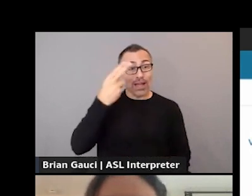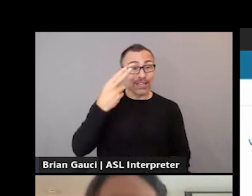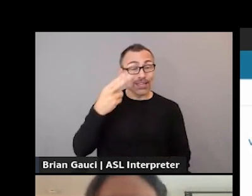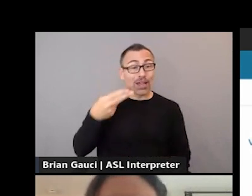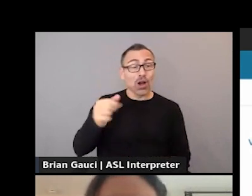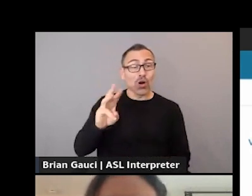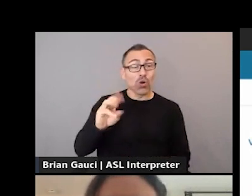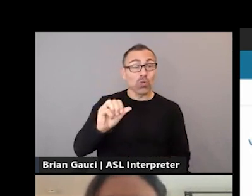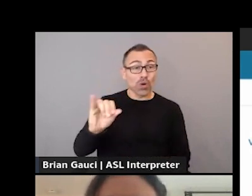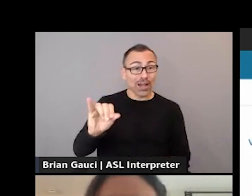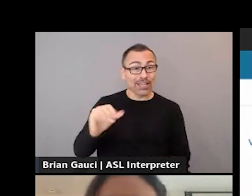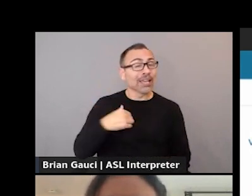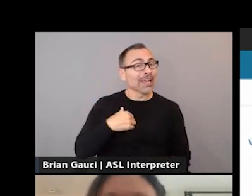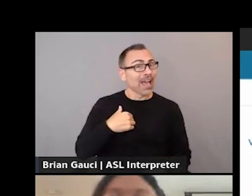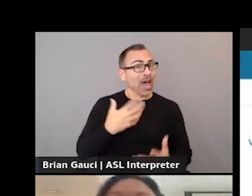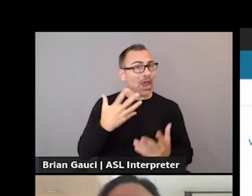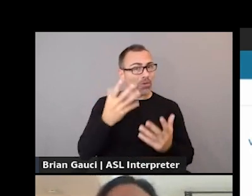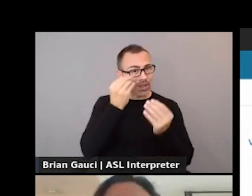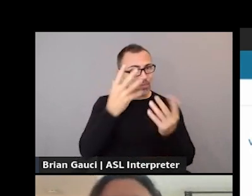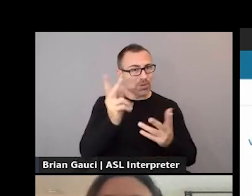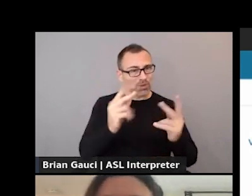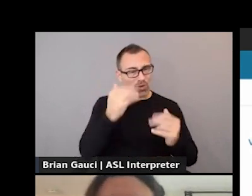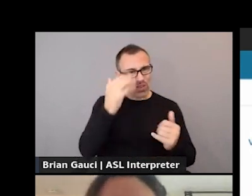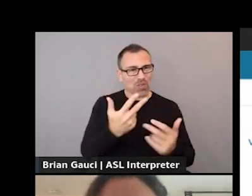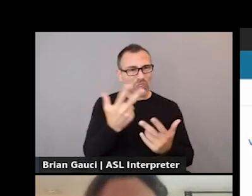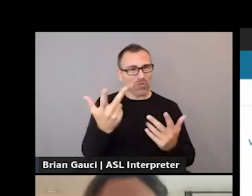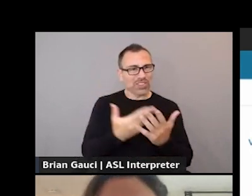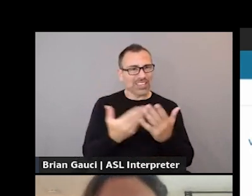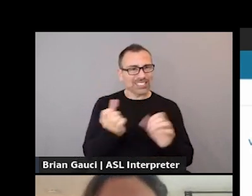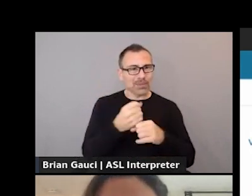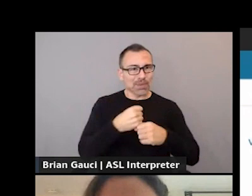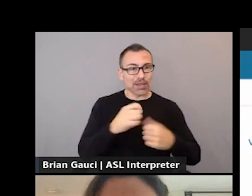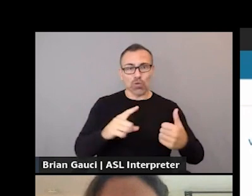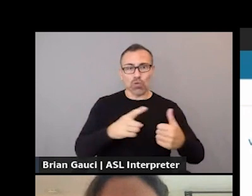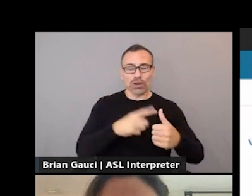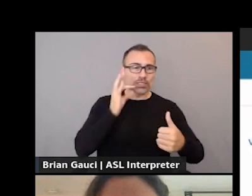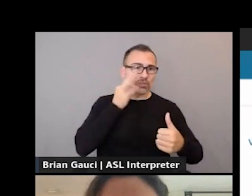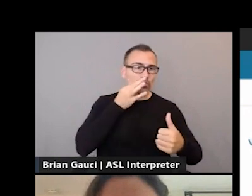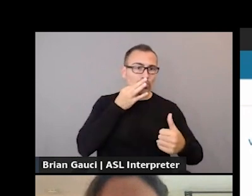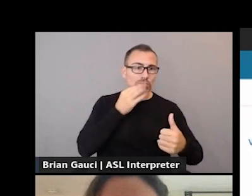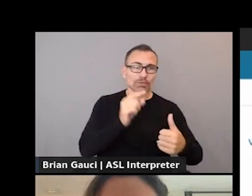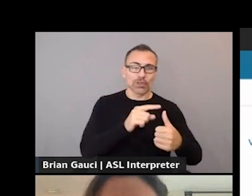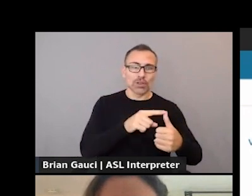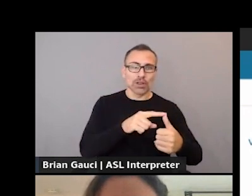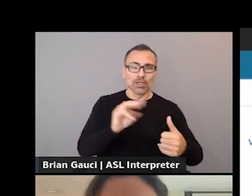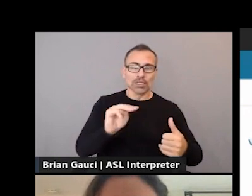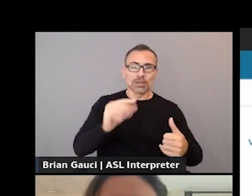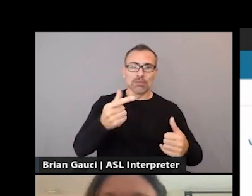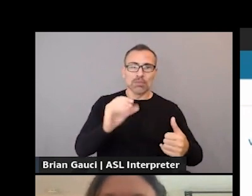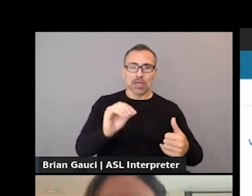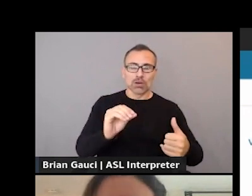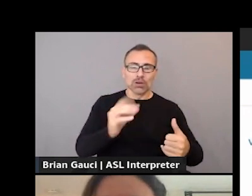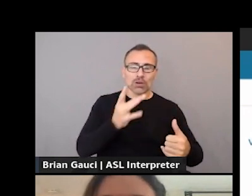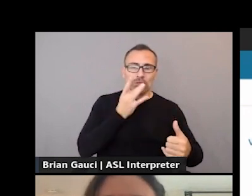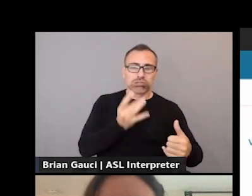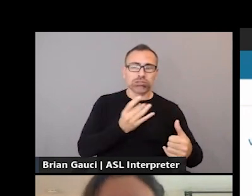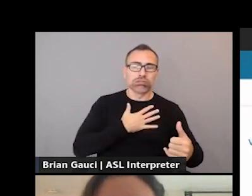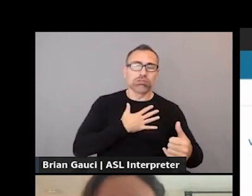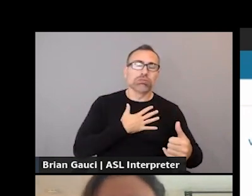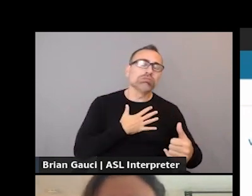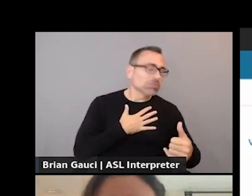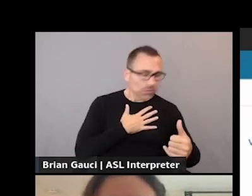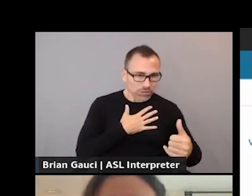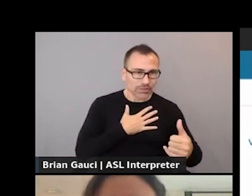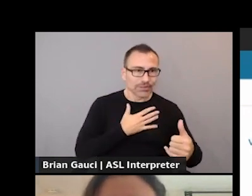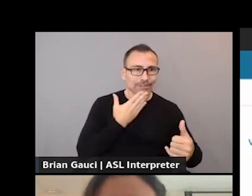that Hawaii produces that are very interesting. So like one is the fruits, because this is a mango. It's delicious. The mangoes are so good.